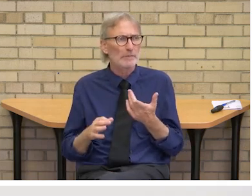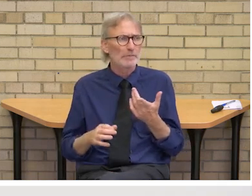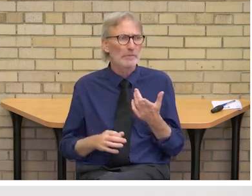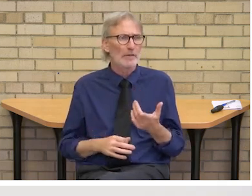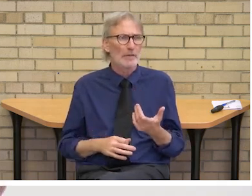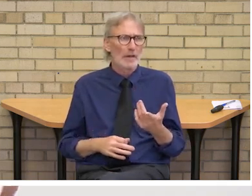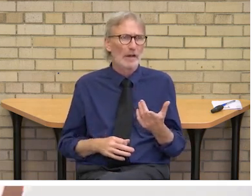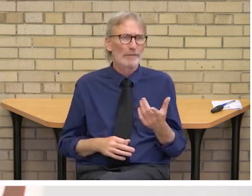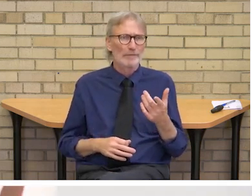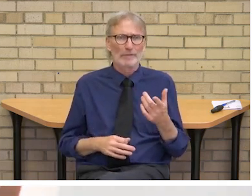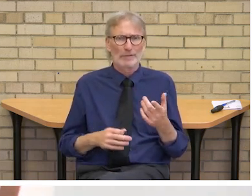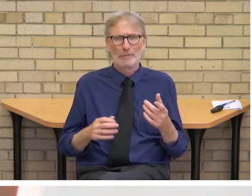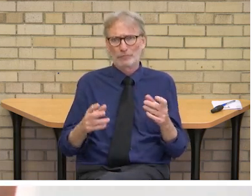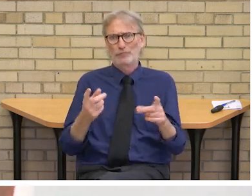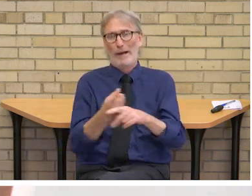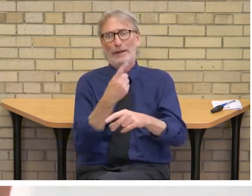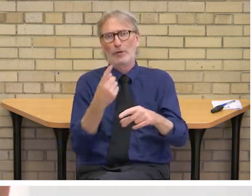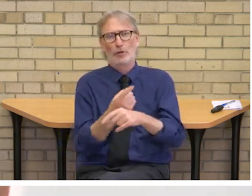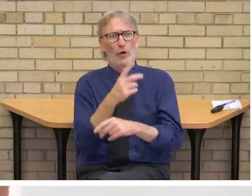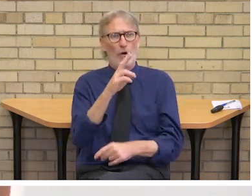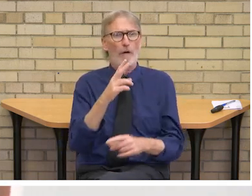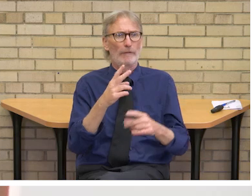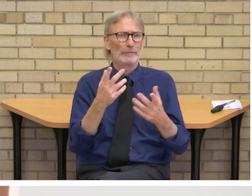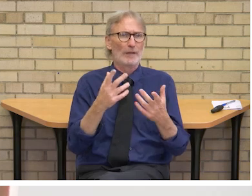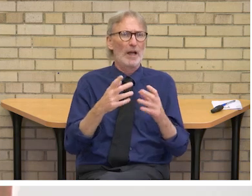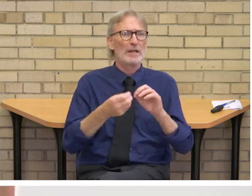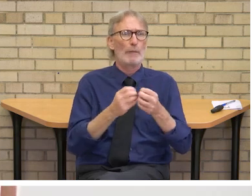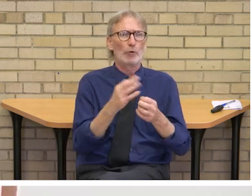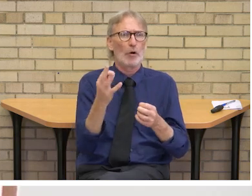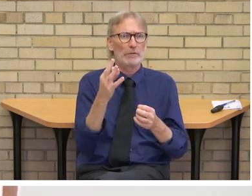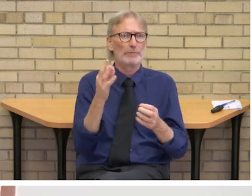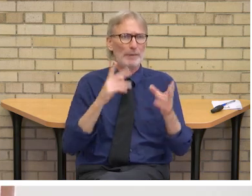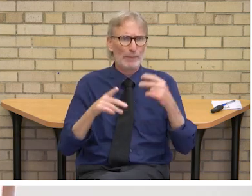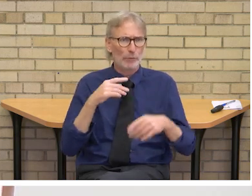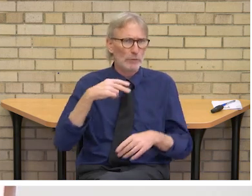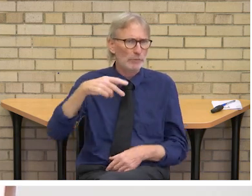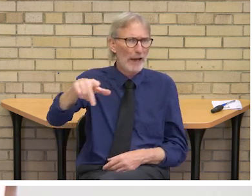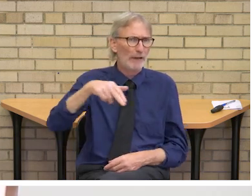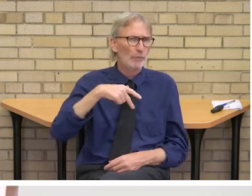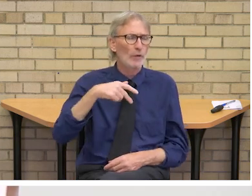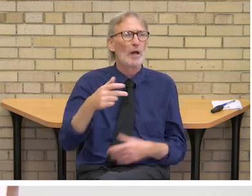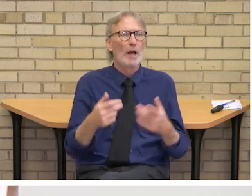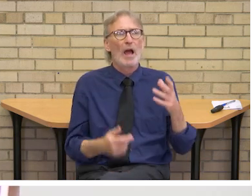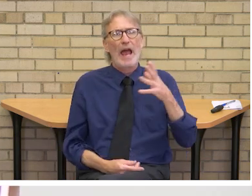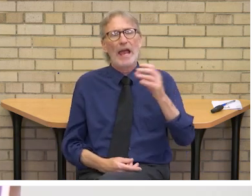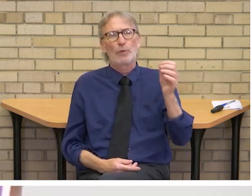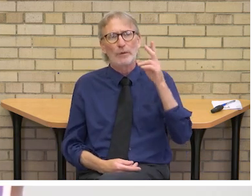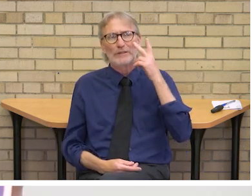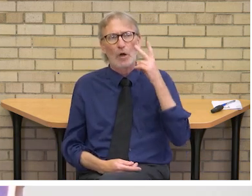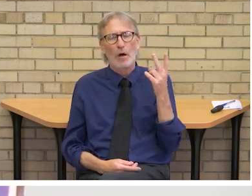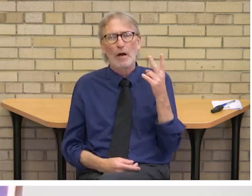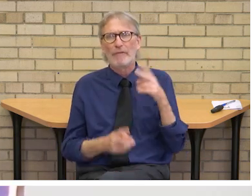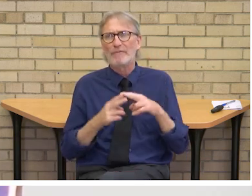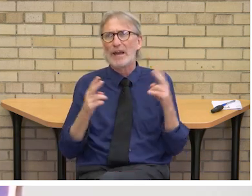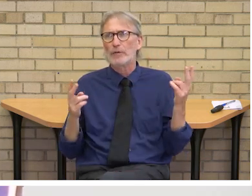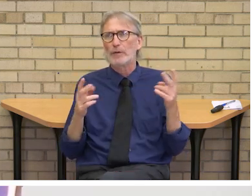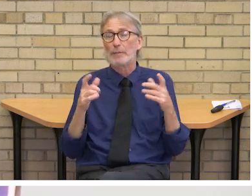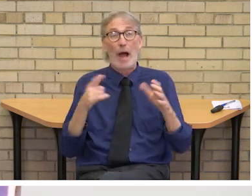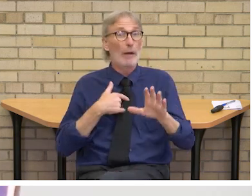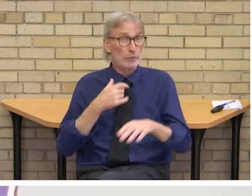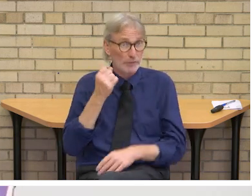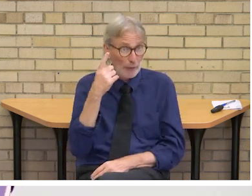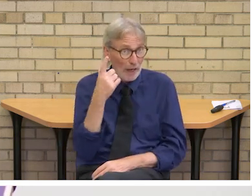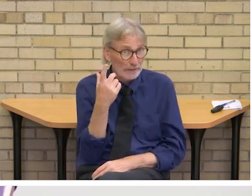full volumes and not during the summer when traffic can be a little lighter. We did see a very big. I was surprised when I saw